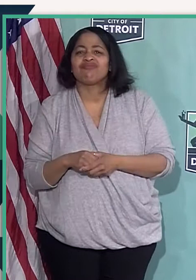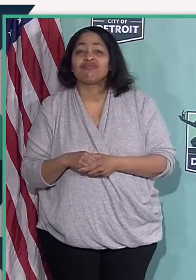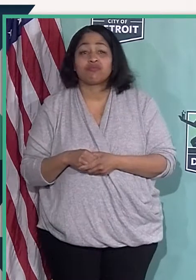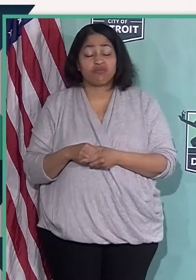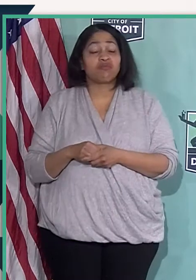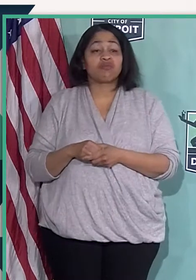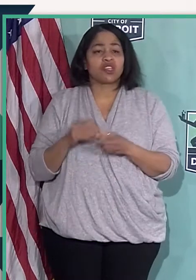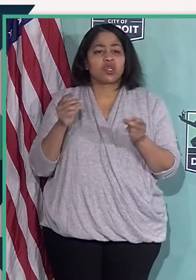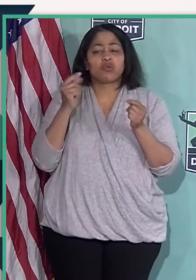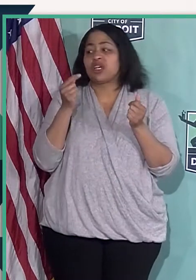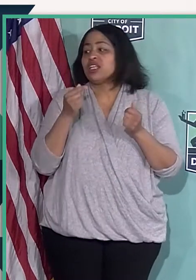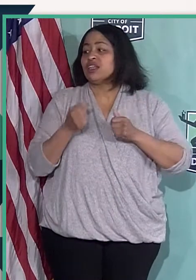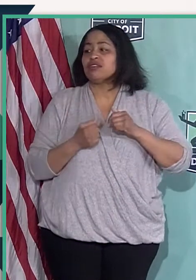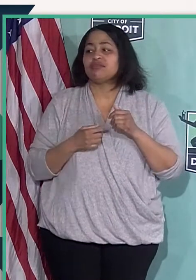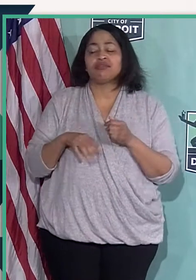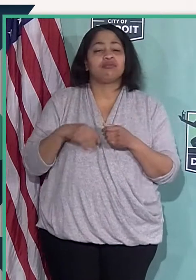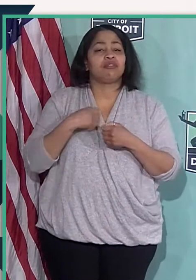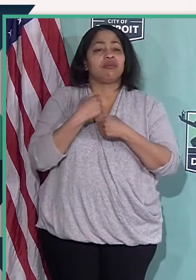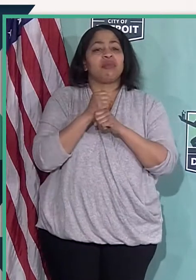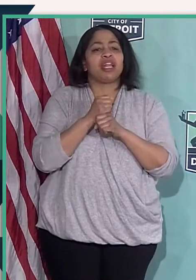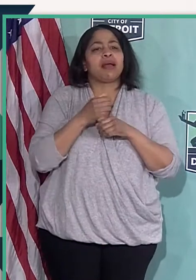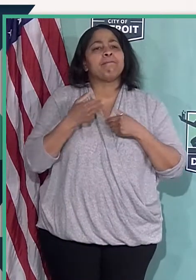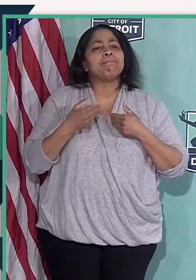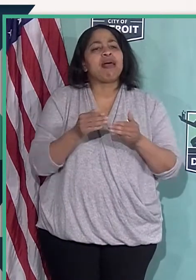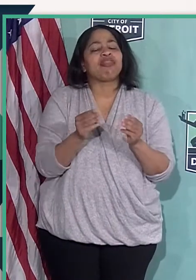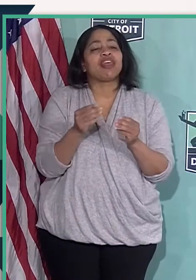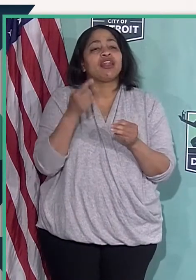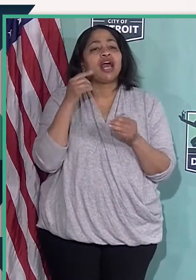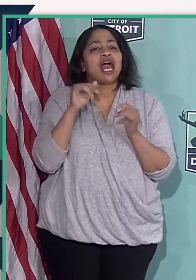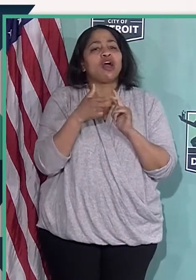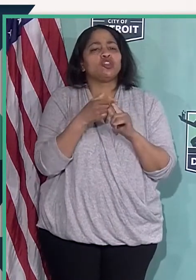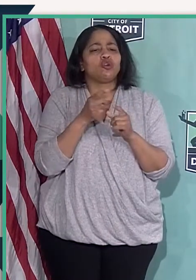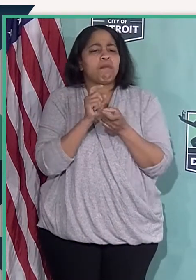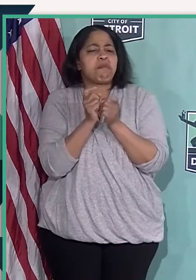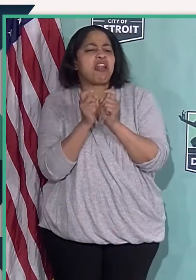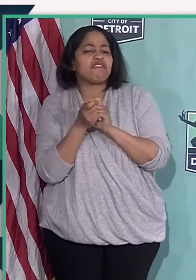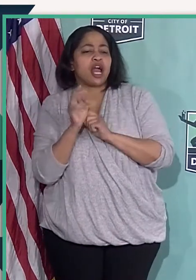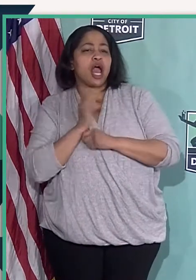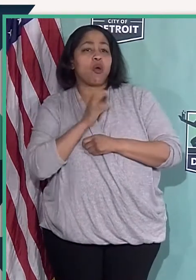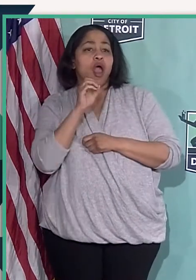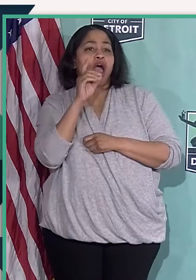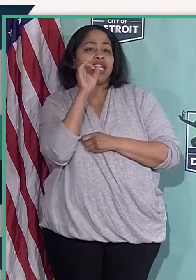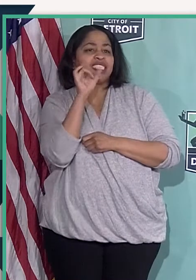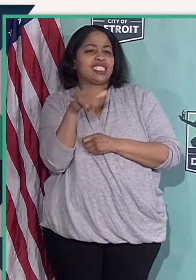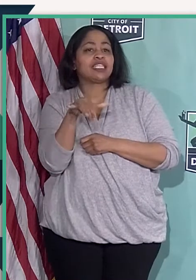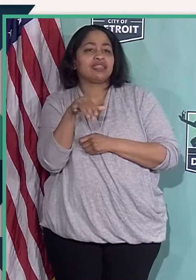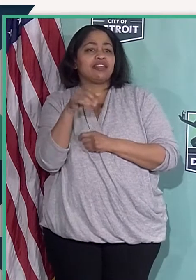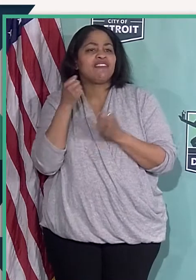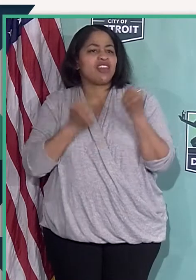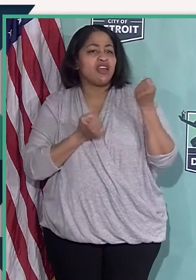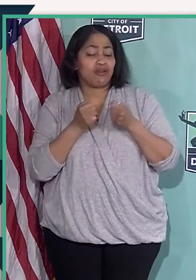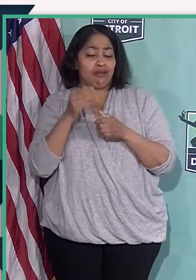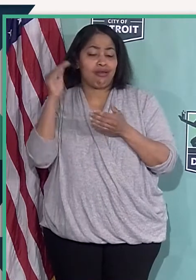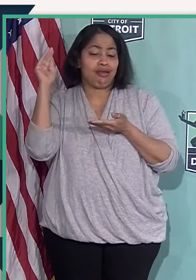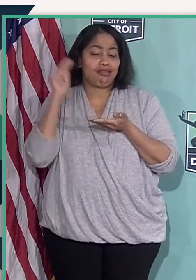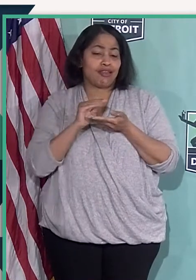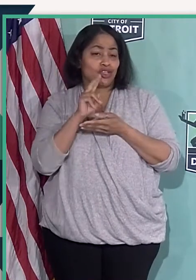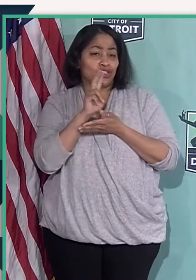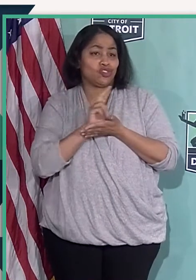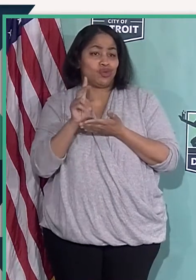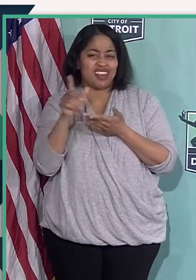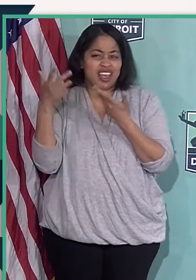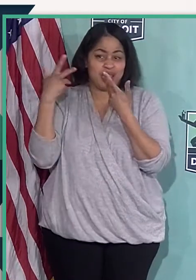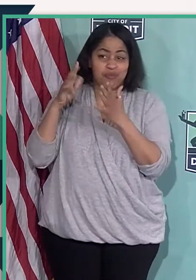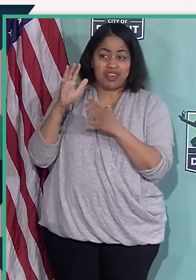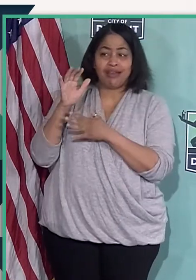They quickly came up with a method to modify our Odyssey vehicle, and in less than 2 weeks, they completed the fleet that we